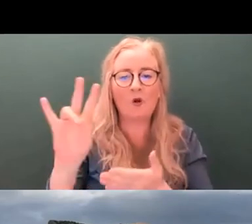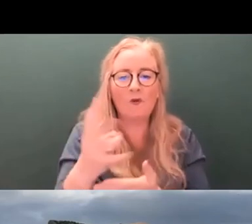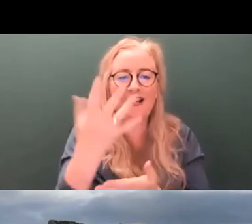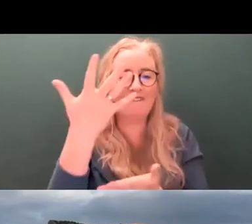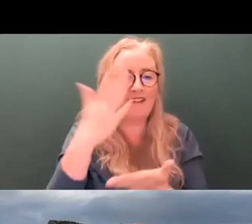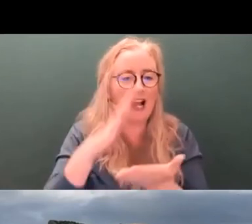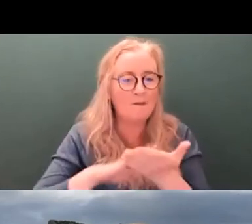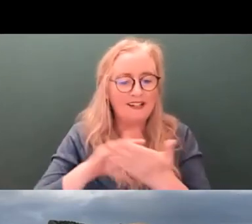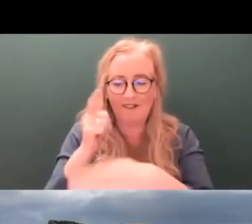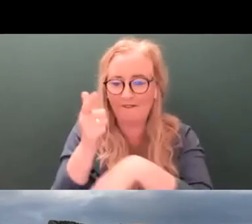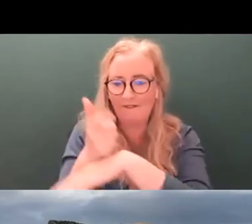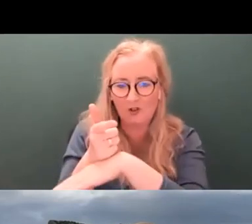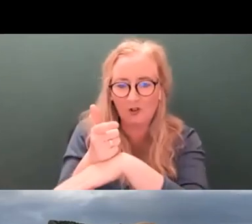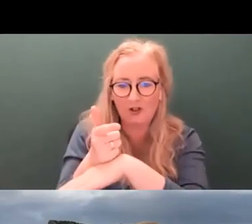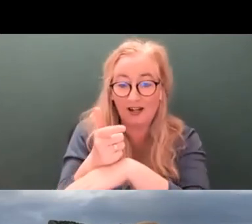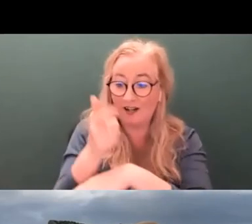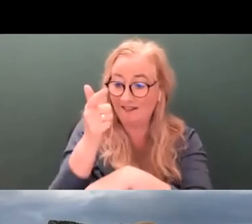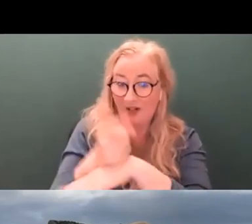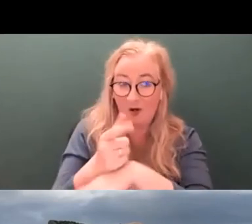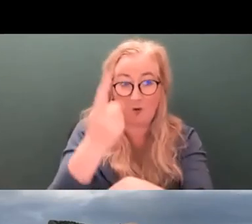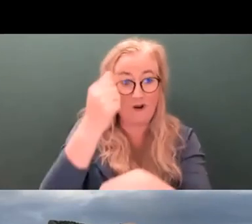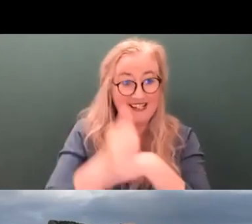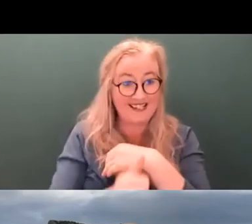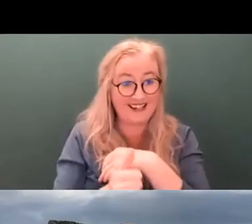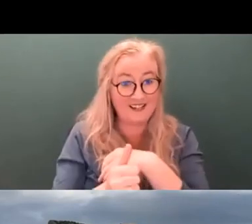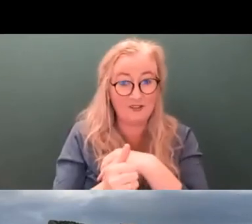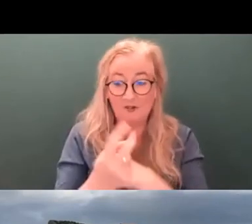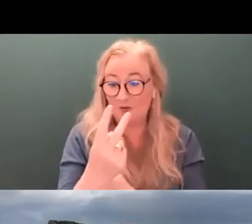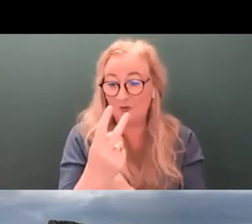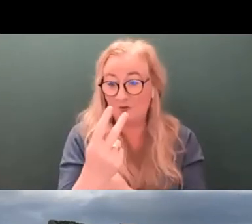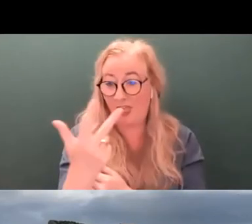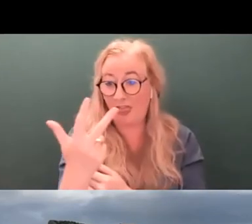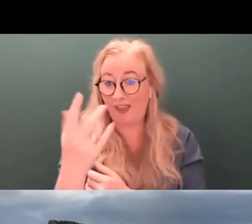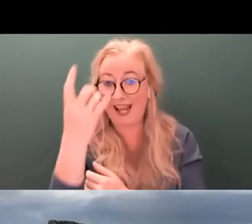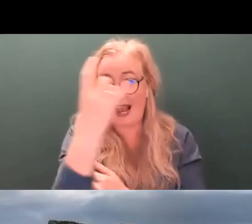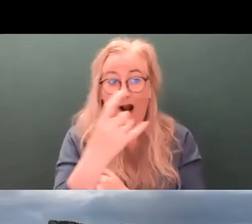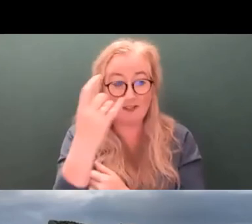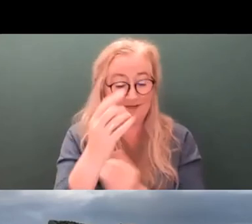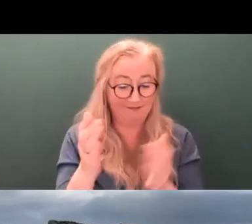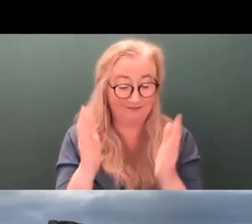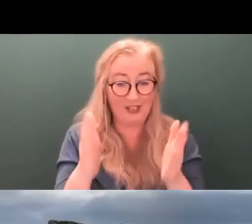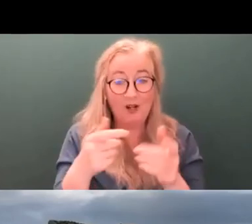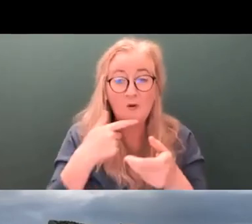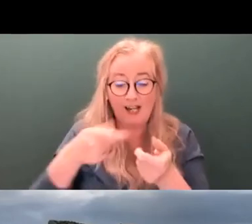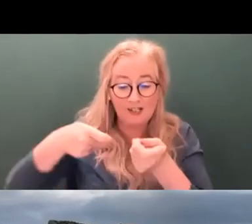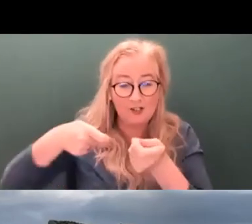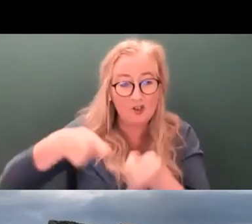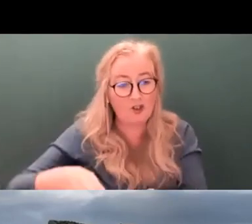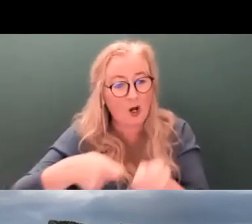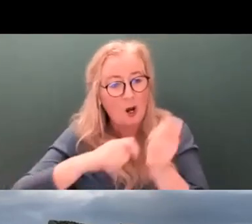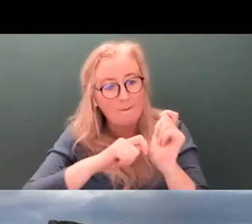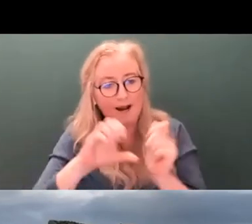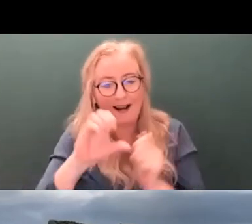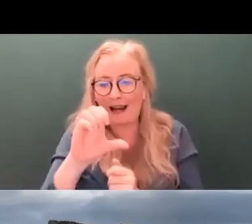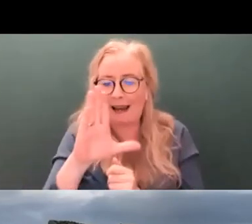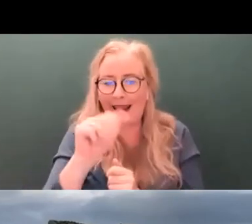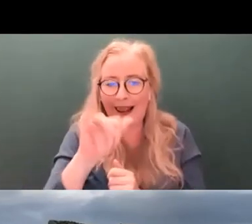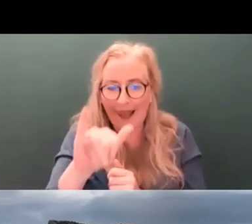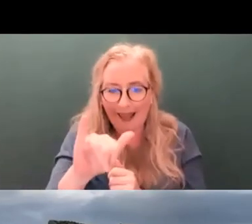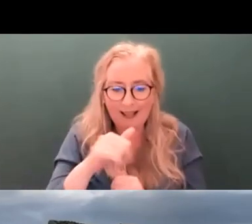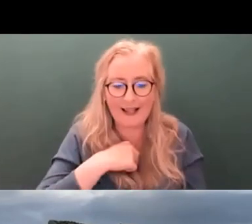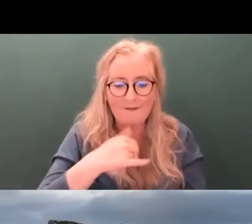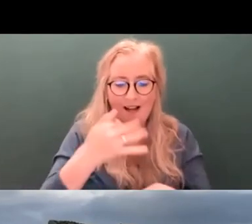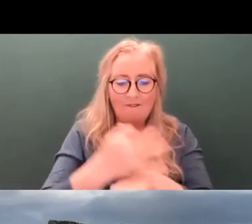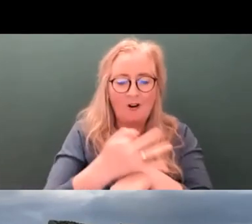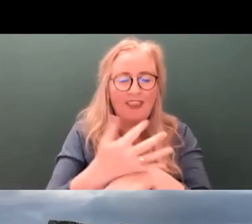video that we shot in one day and about two, three hours where we dug up clay. My dad had had some of the old